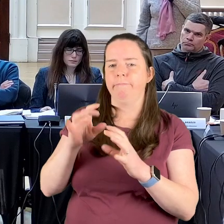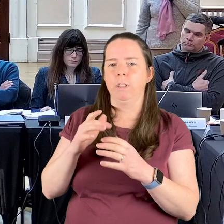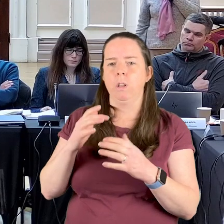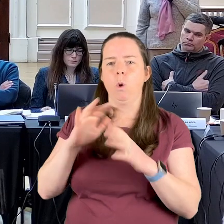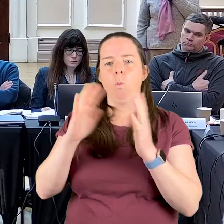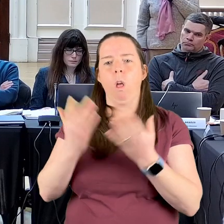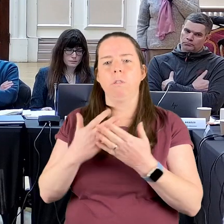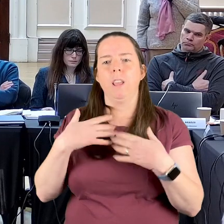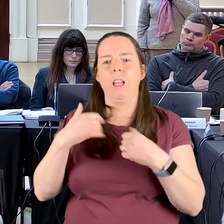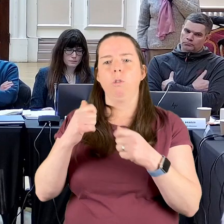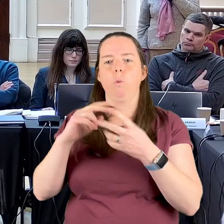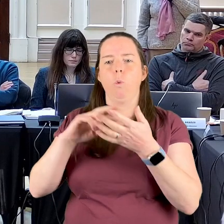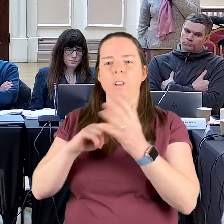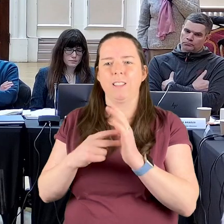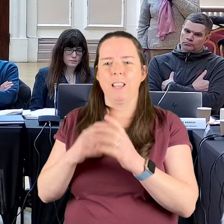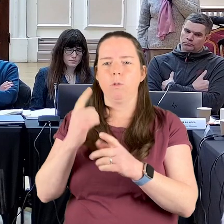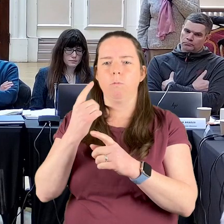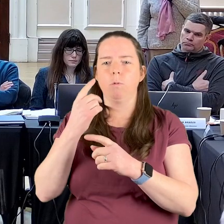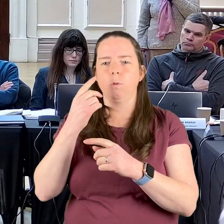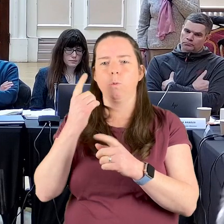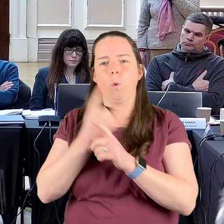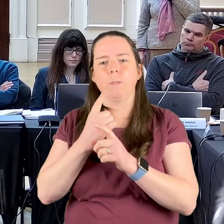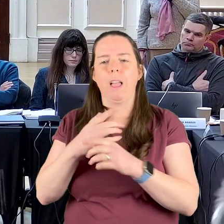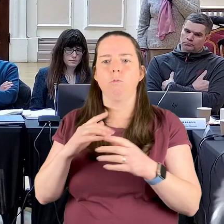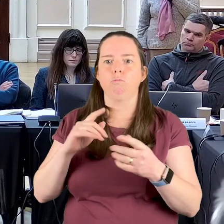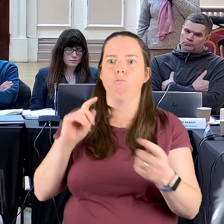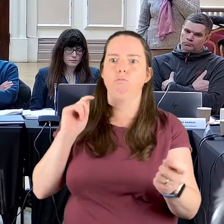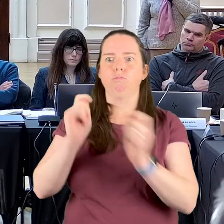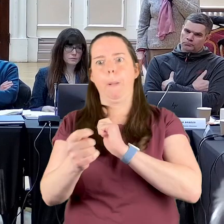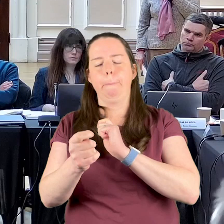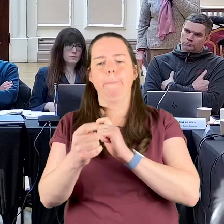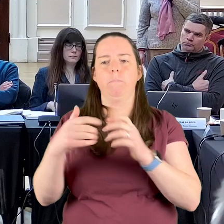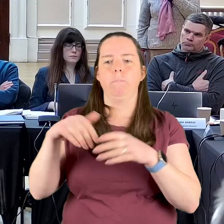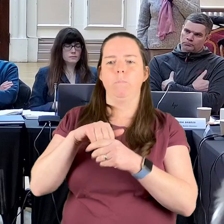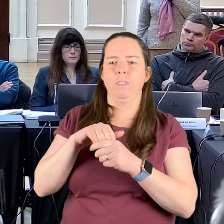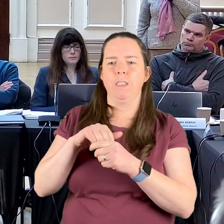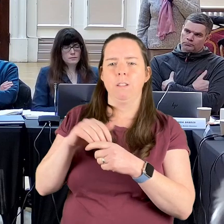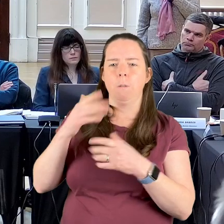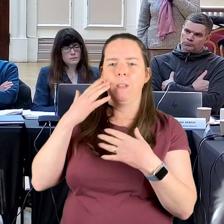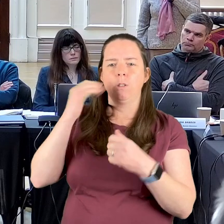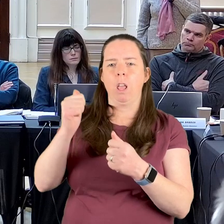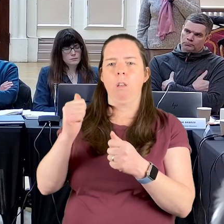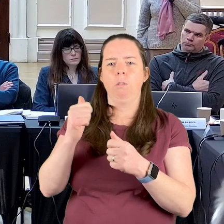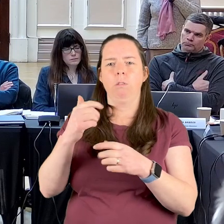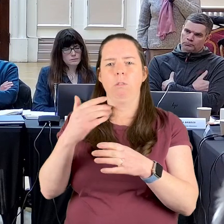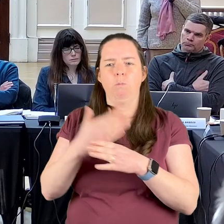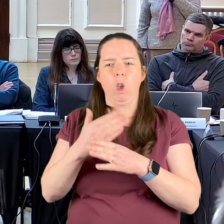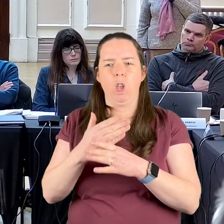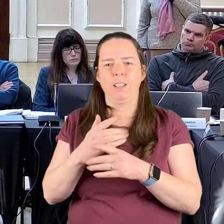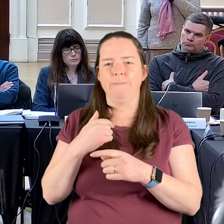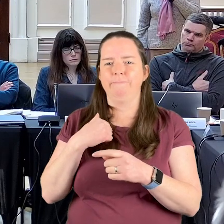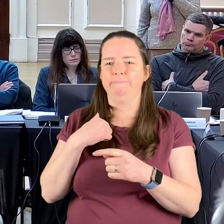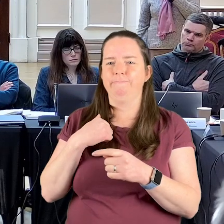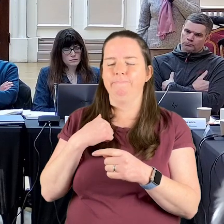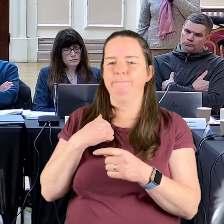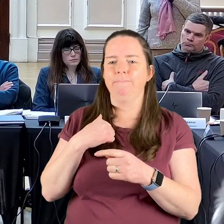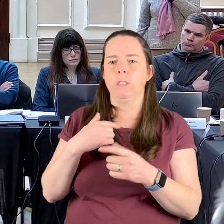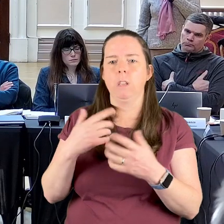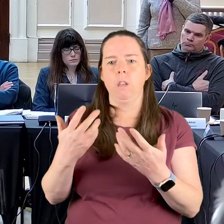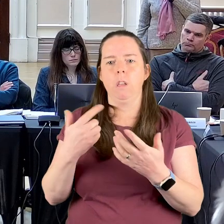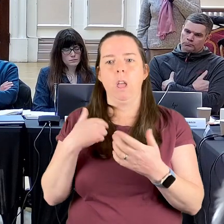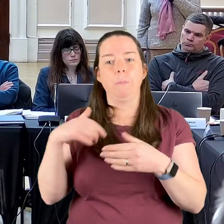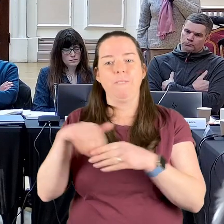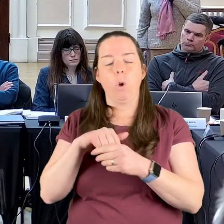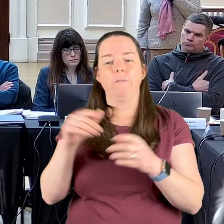the World Health Organization calls for radical change within the mental health system, and they quote our work as best practice.